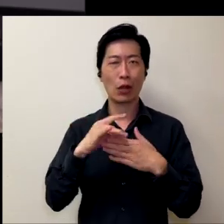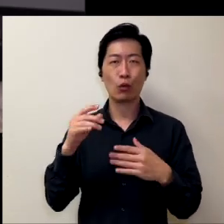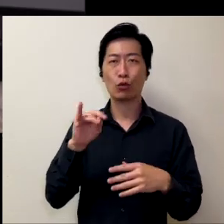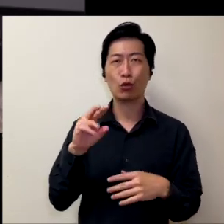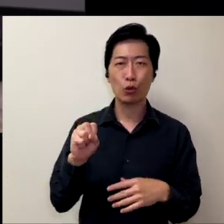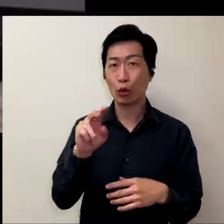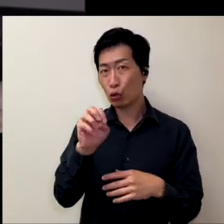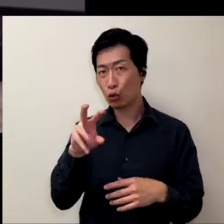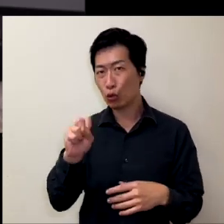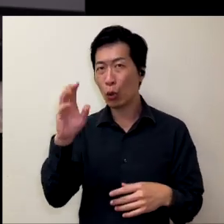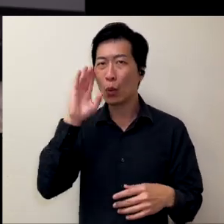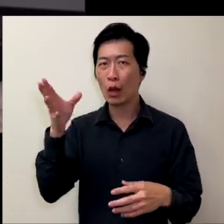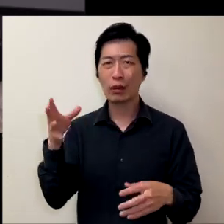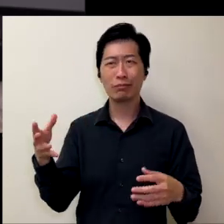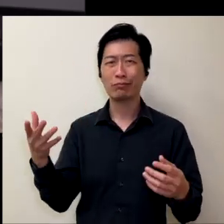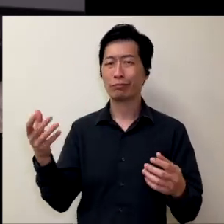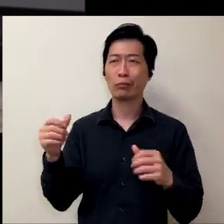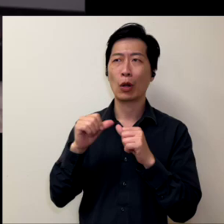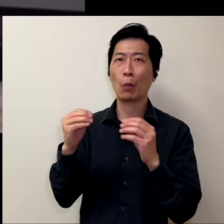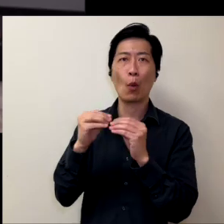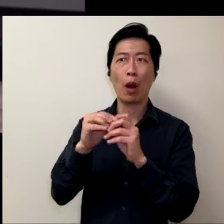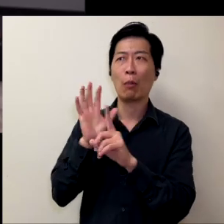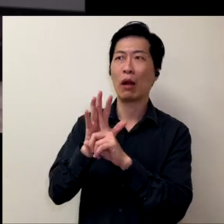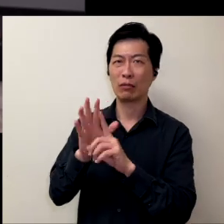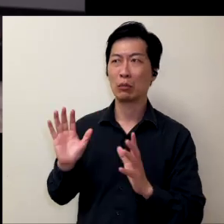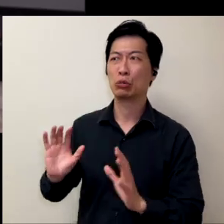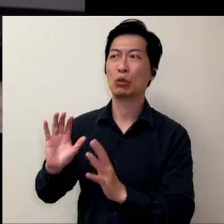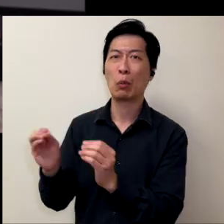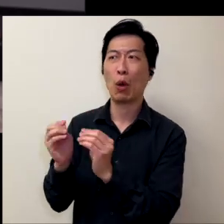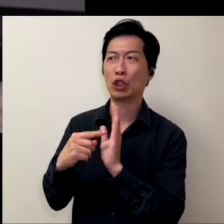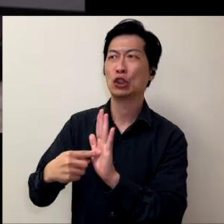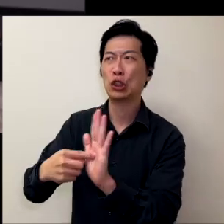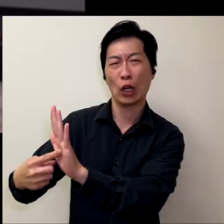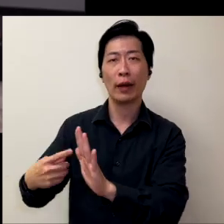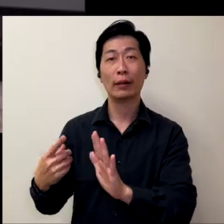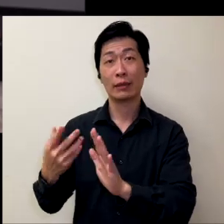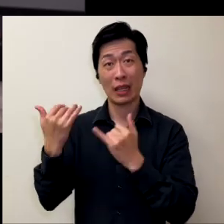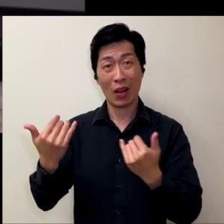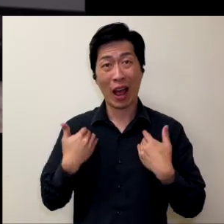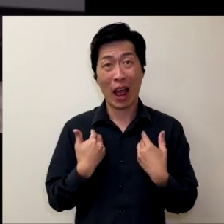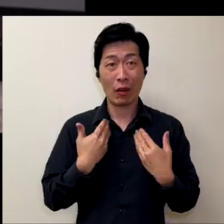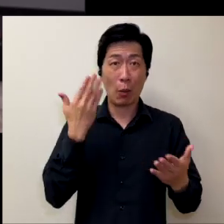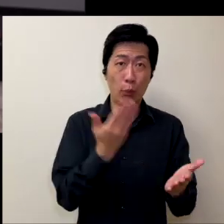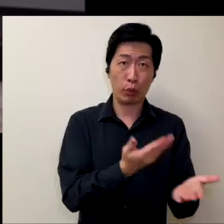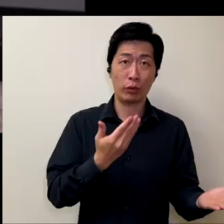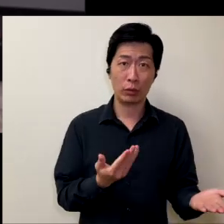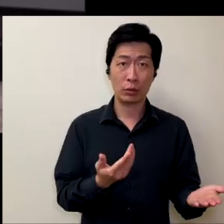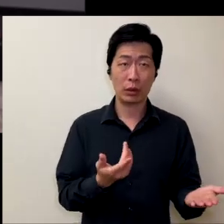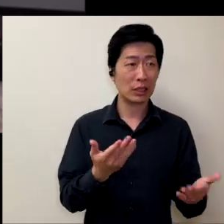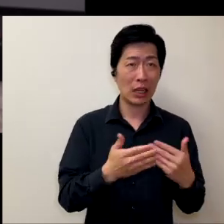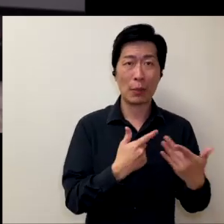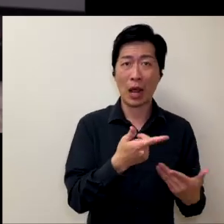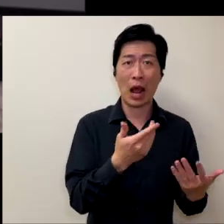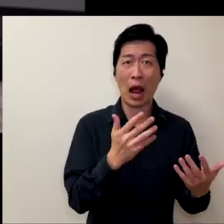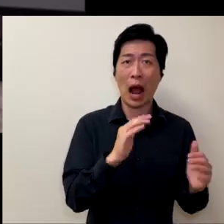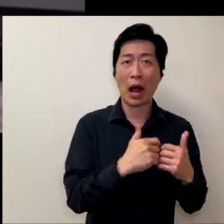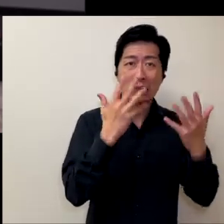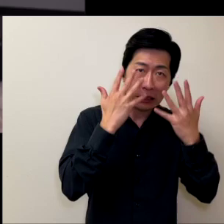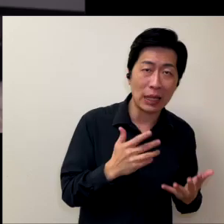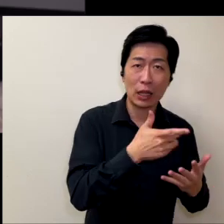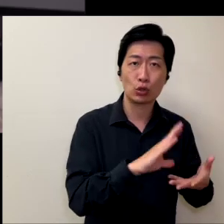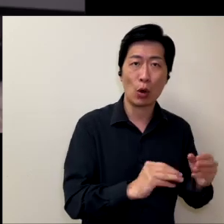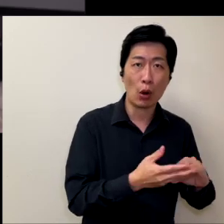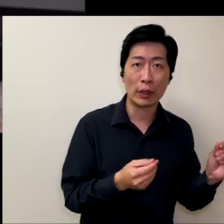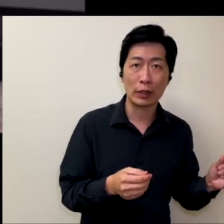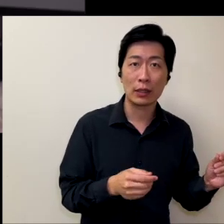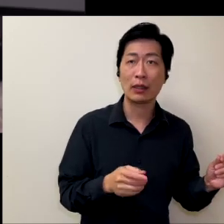by everybody, this type of content, this type of news reports will be extremely popular to run. And now we